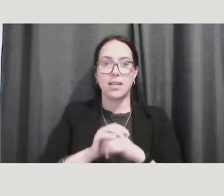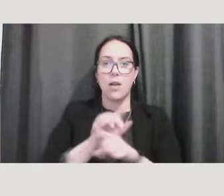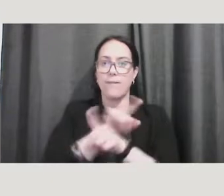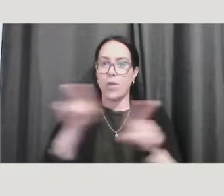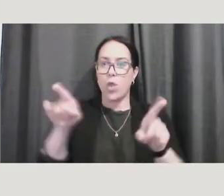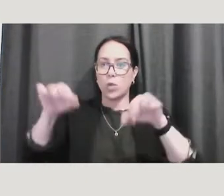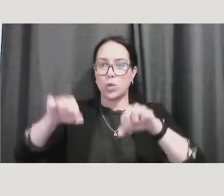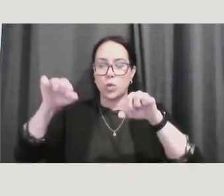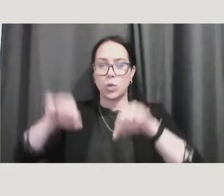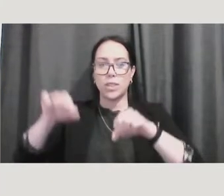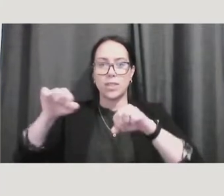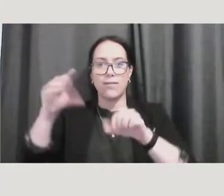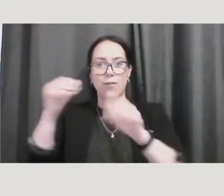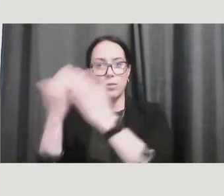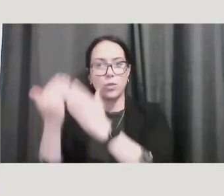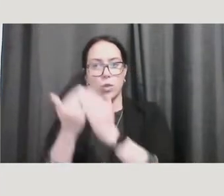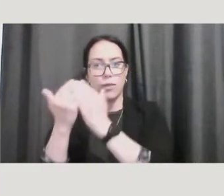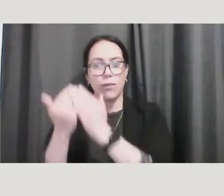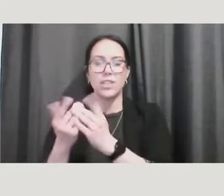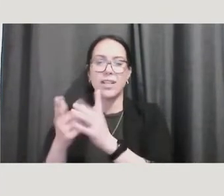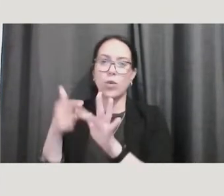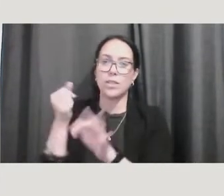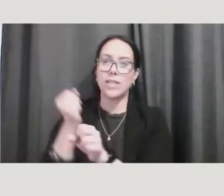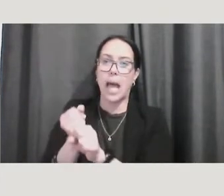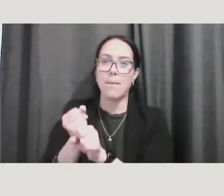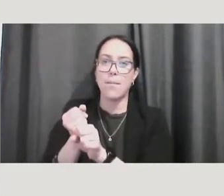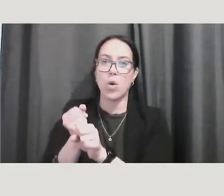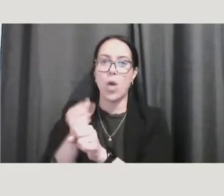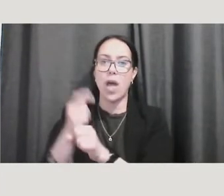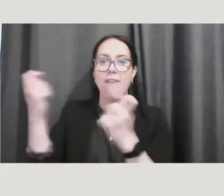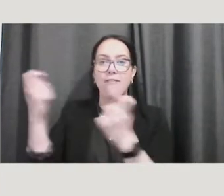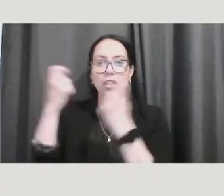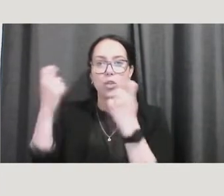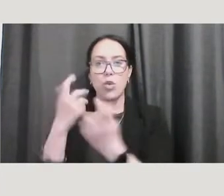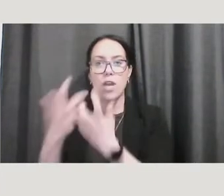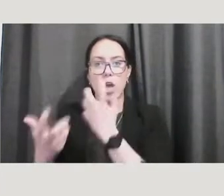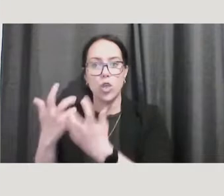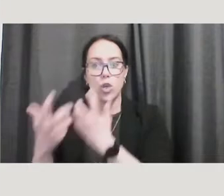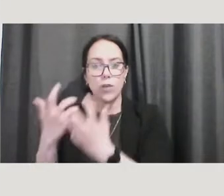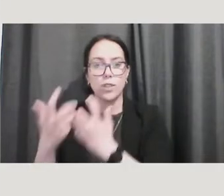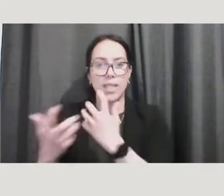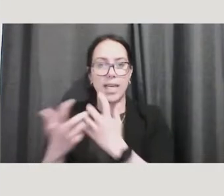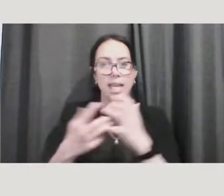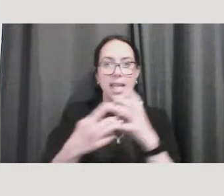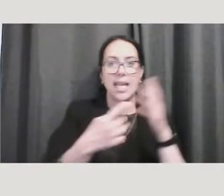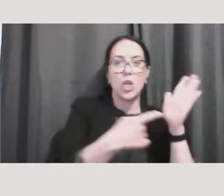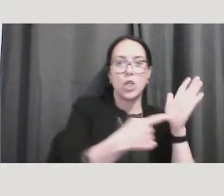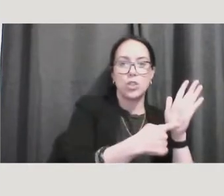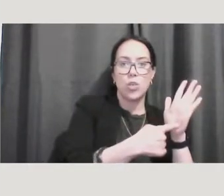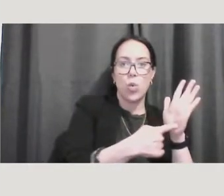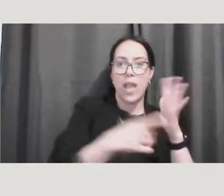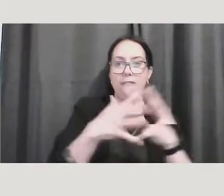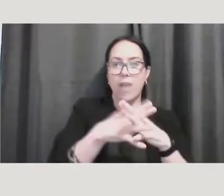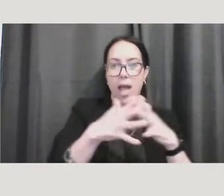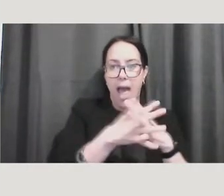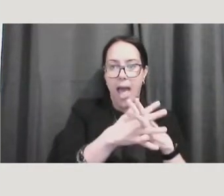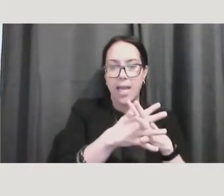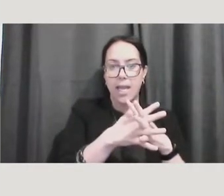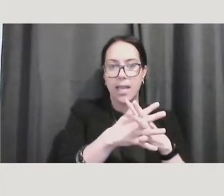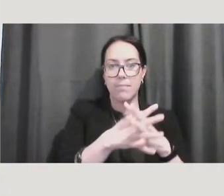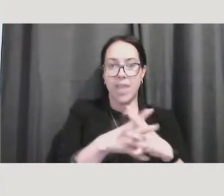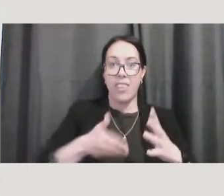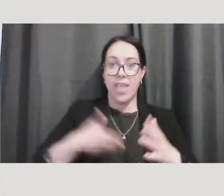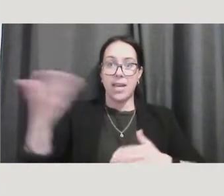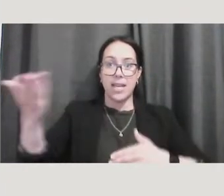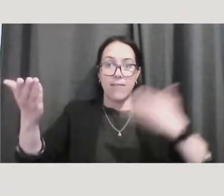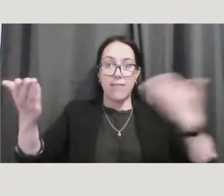institutes such as Victoria University such as toeflikari and giving them a platform to share their work and